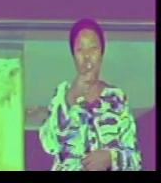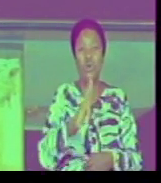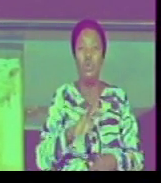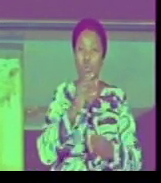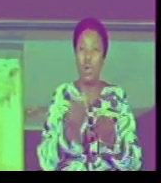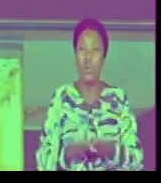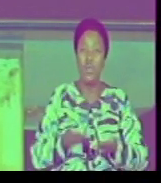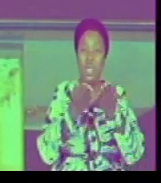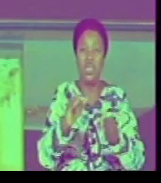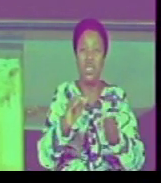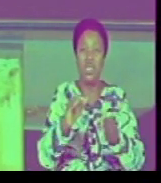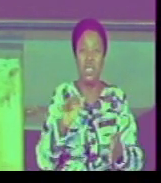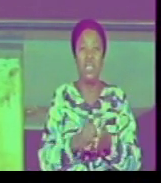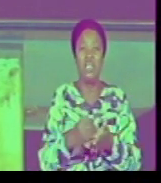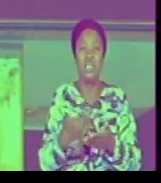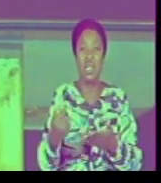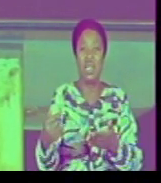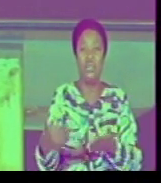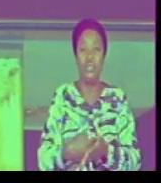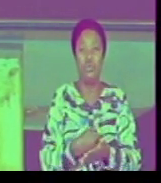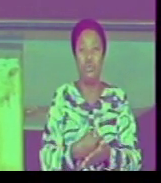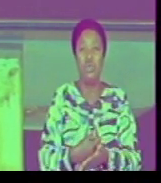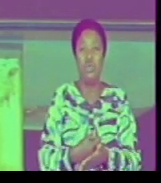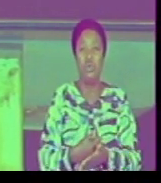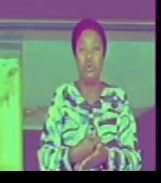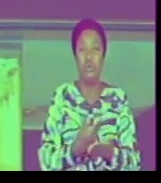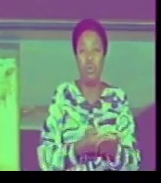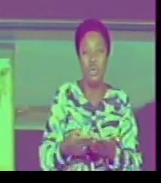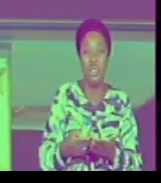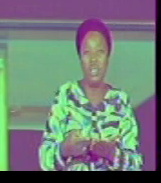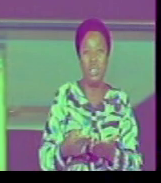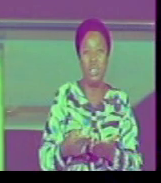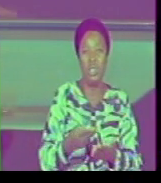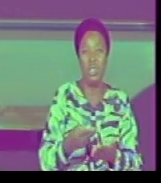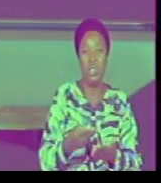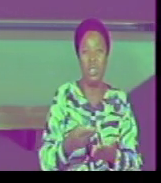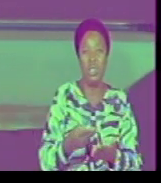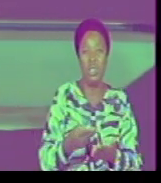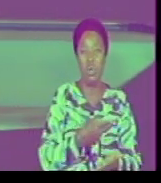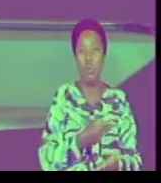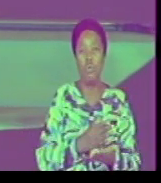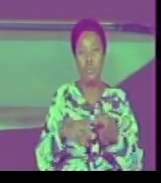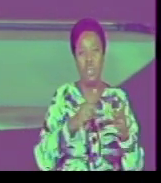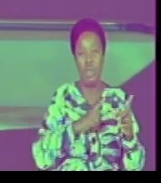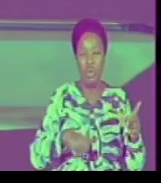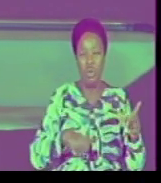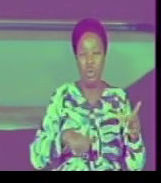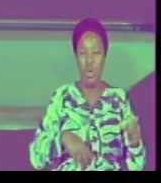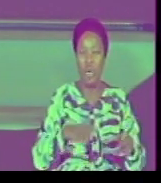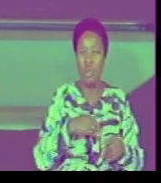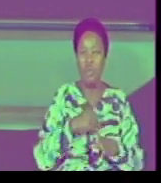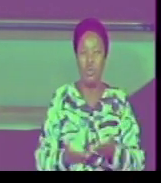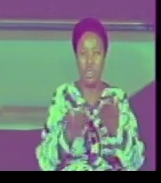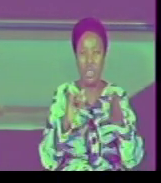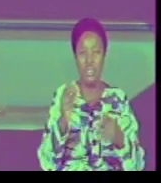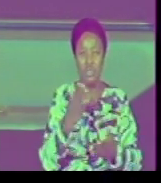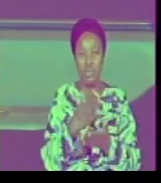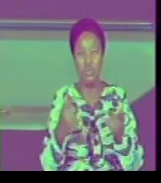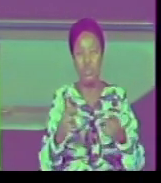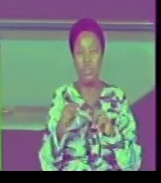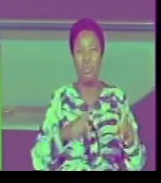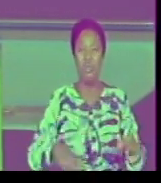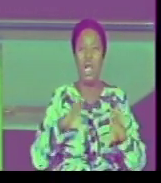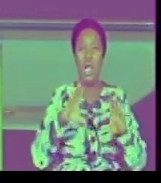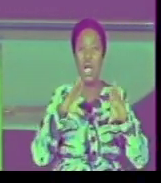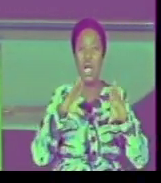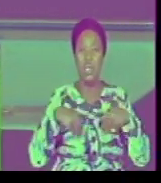that afresh, anew, holy unto the Lord. You're presenting something to the Lord